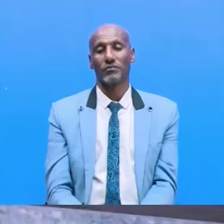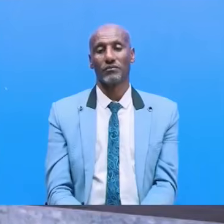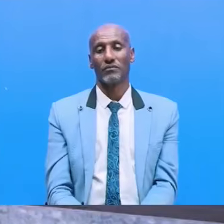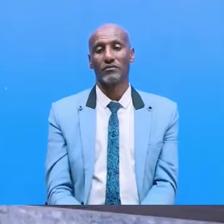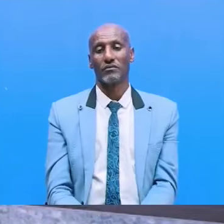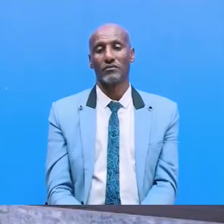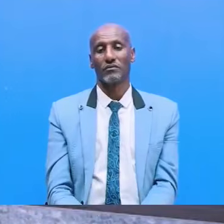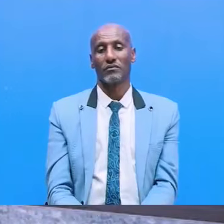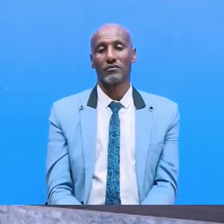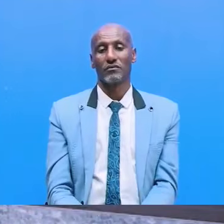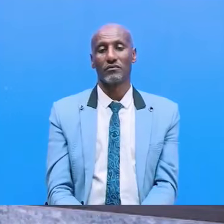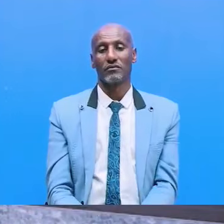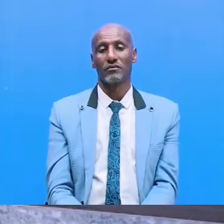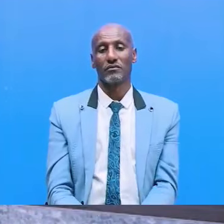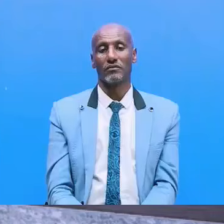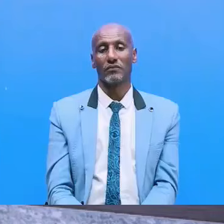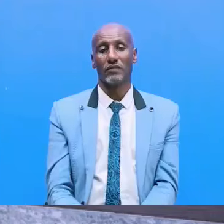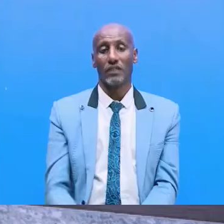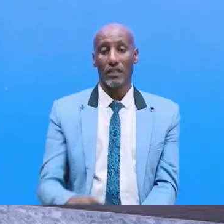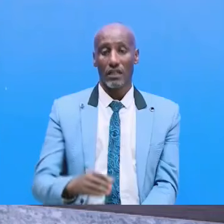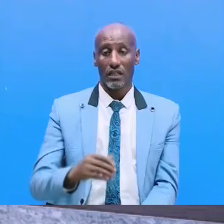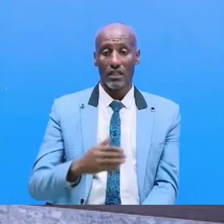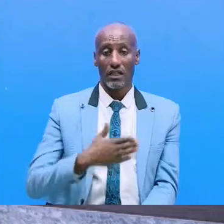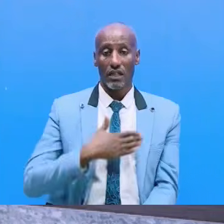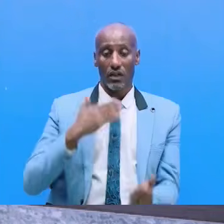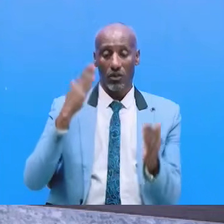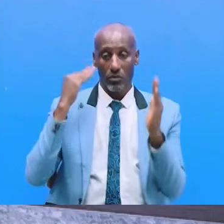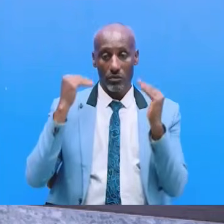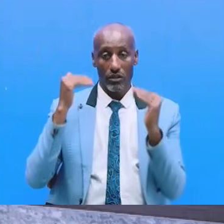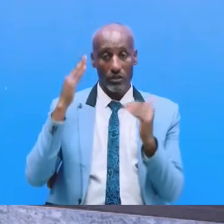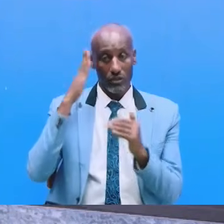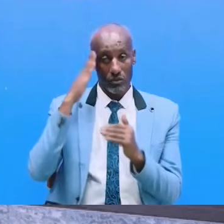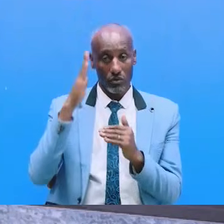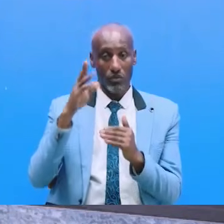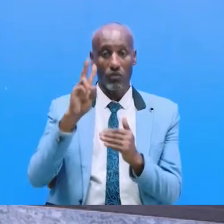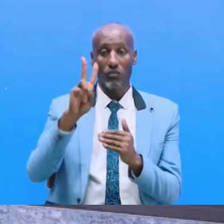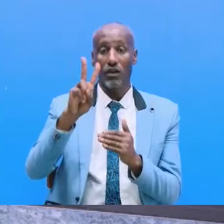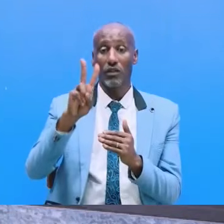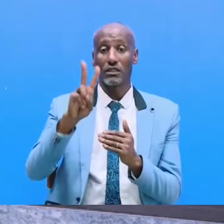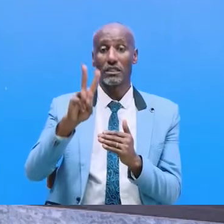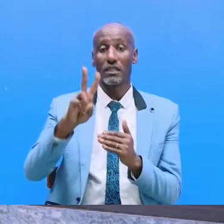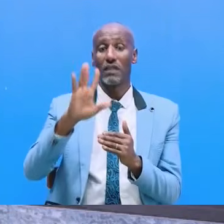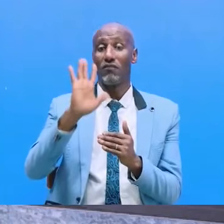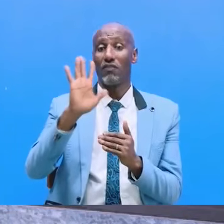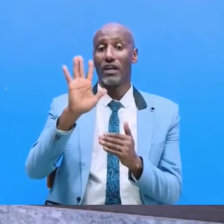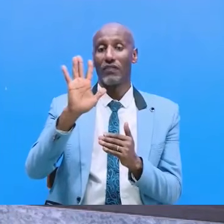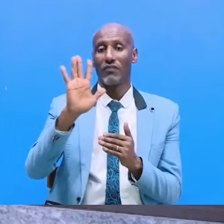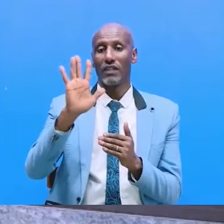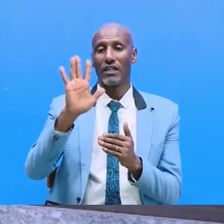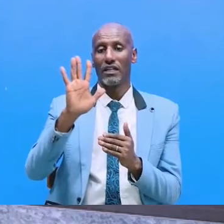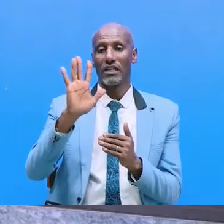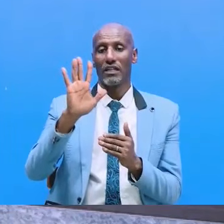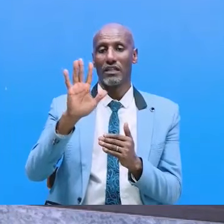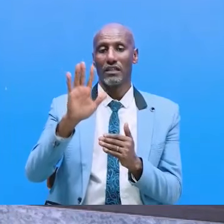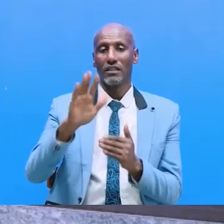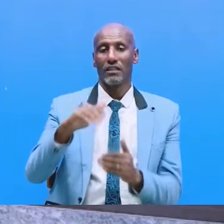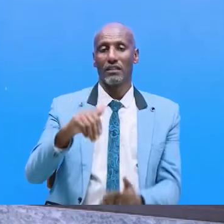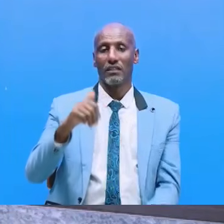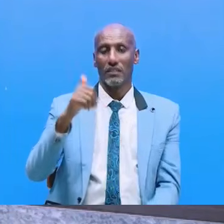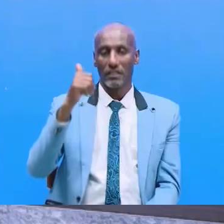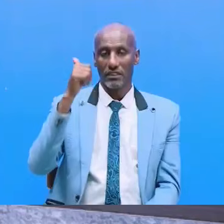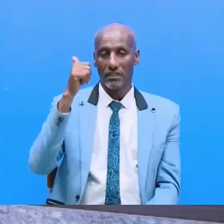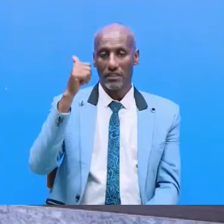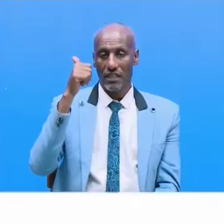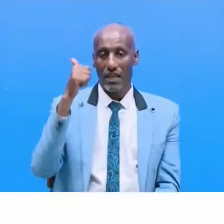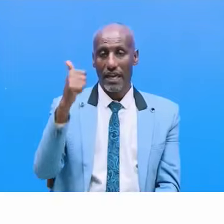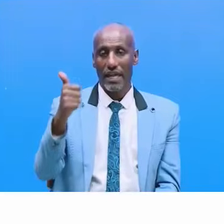So, students, I hope you all are know like about vowels. We can have how many vowels? 5 in English from alphabet.